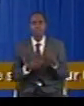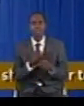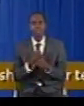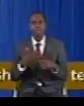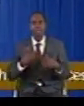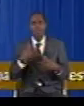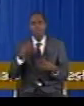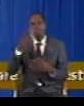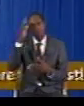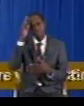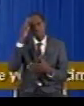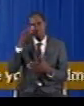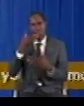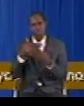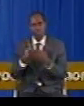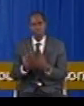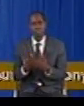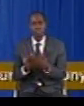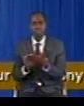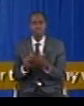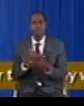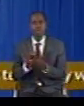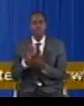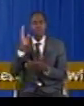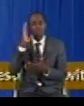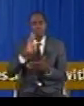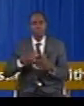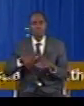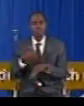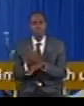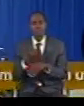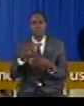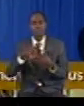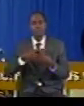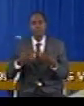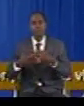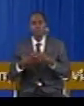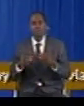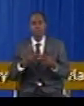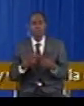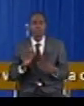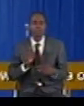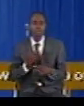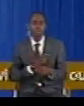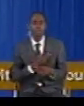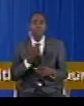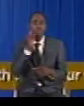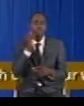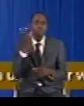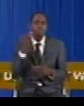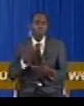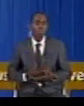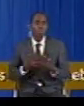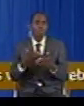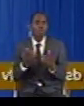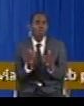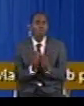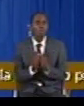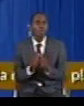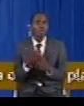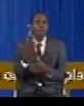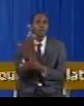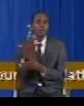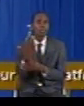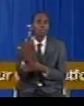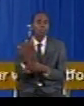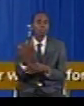here that will confirm the story to us. She was born with a hand deformity, that is